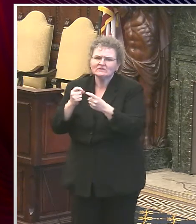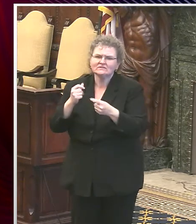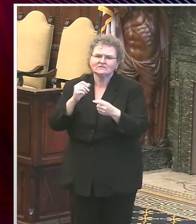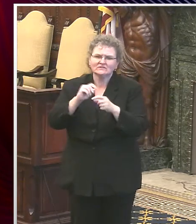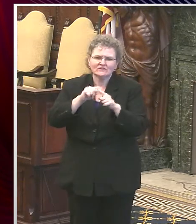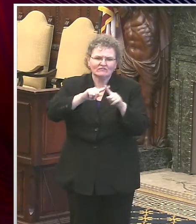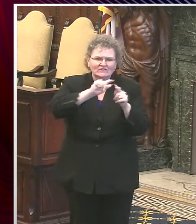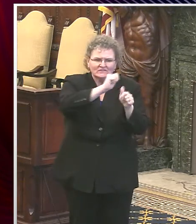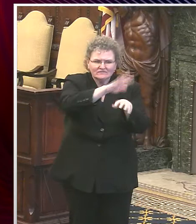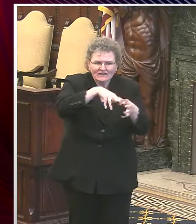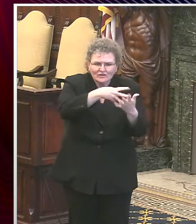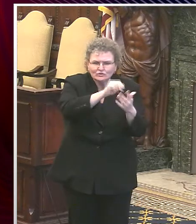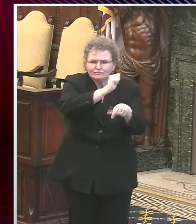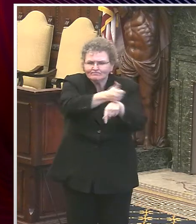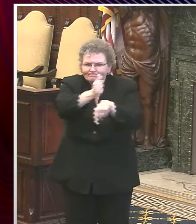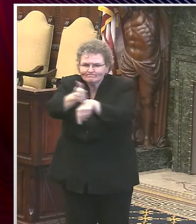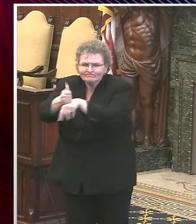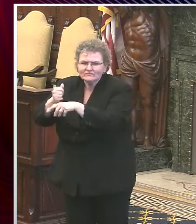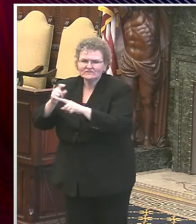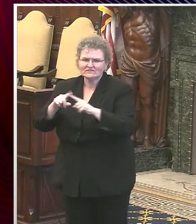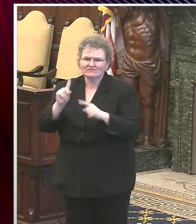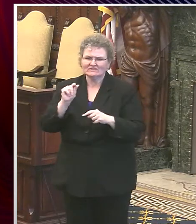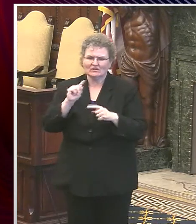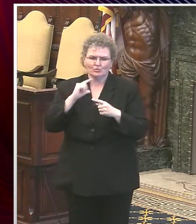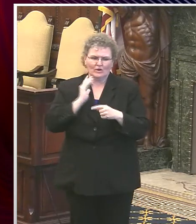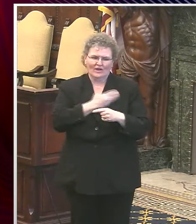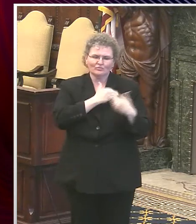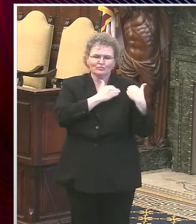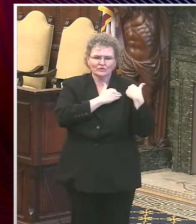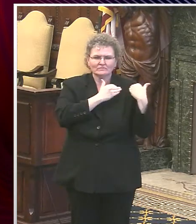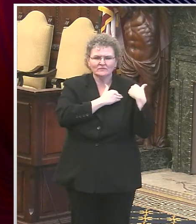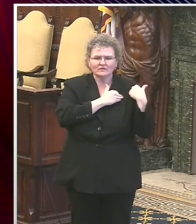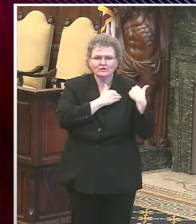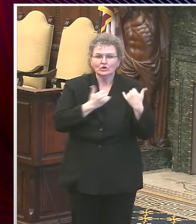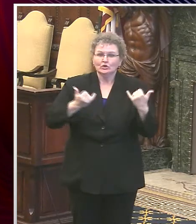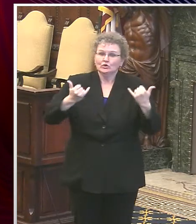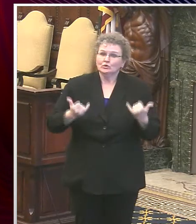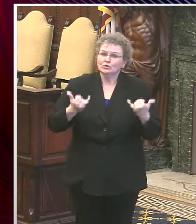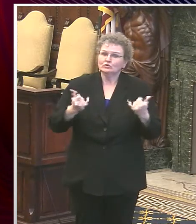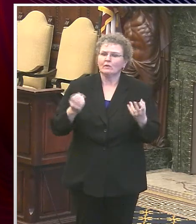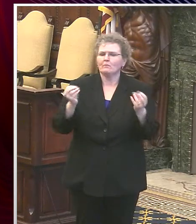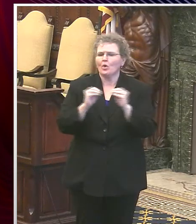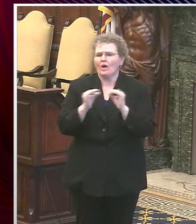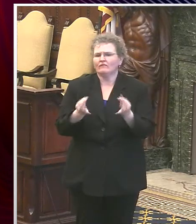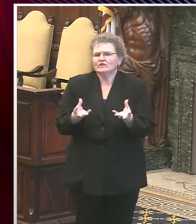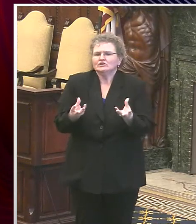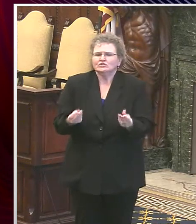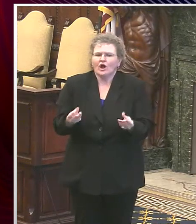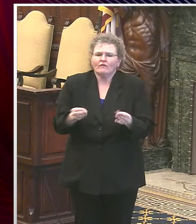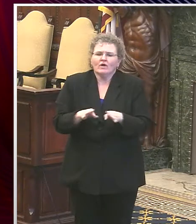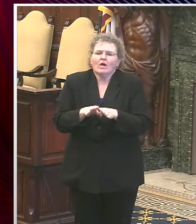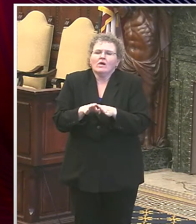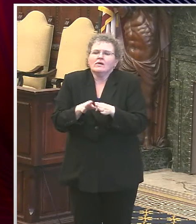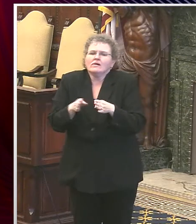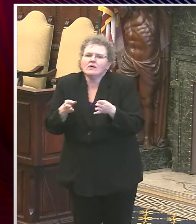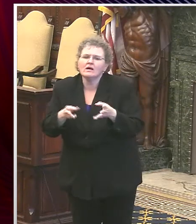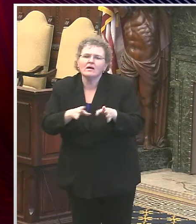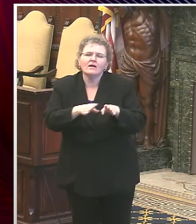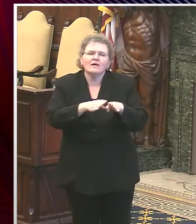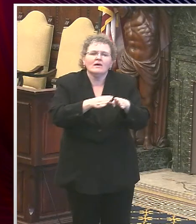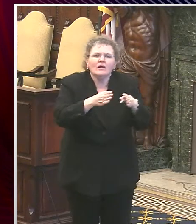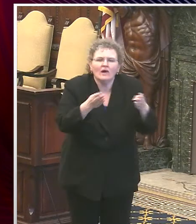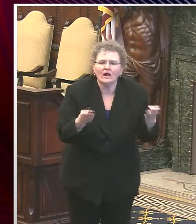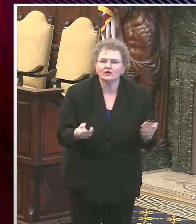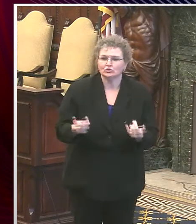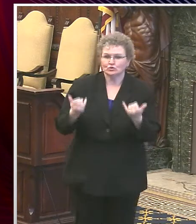data. Now, yesterday and today were a soft launch of this clinic to test the workflow. Yesterday and today